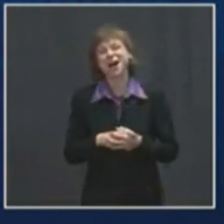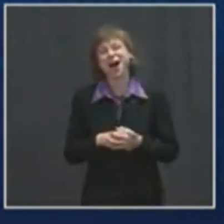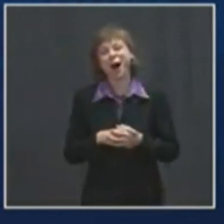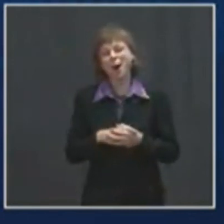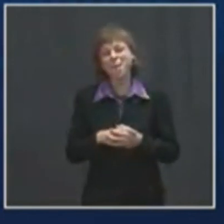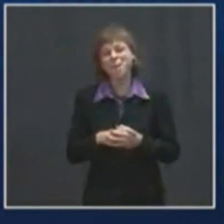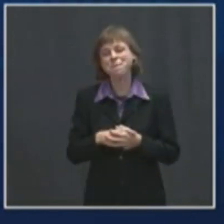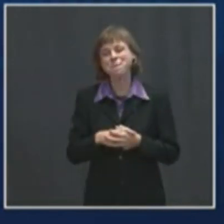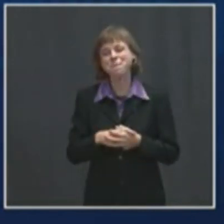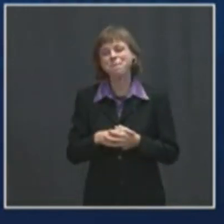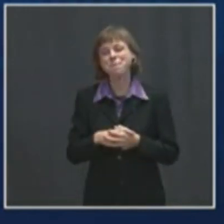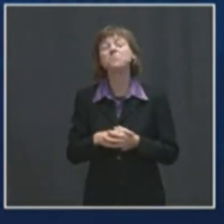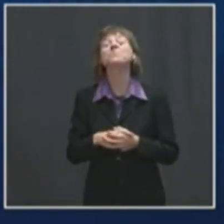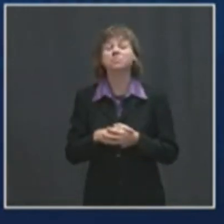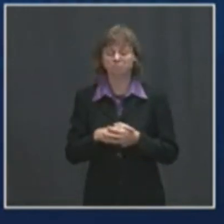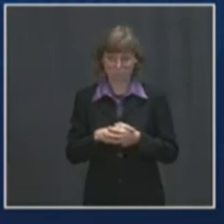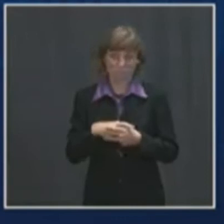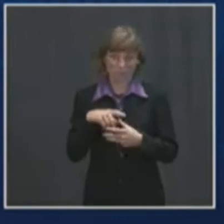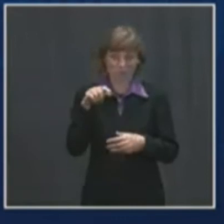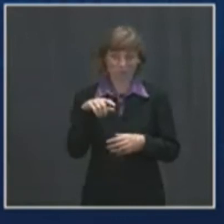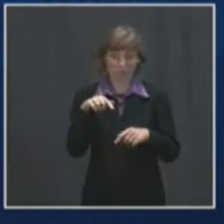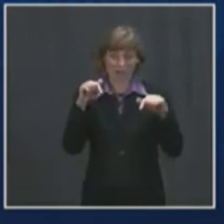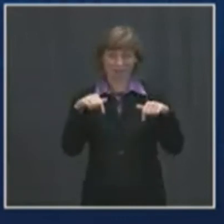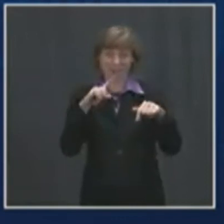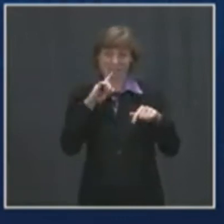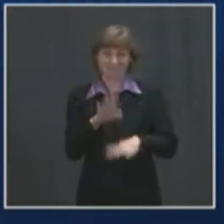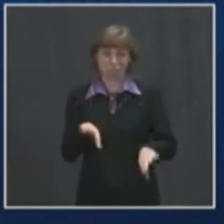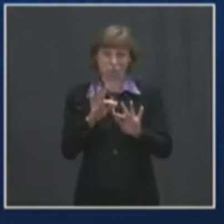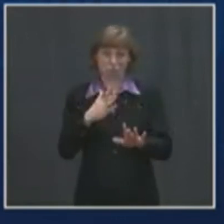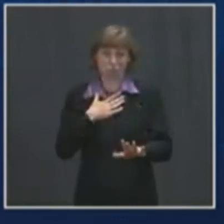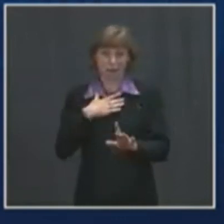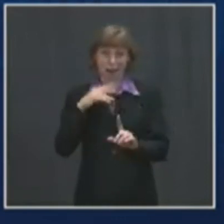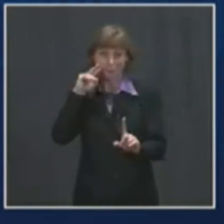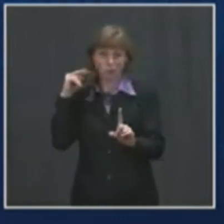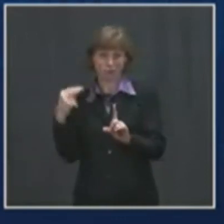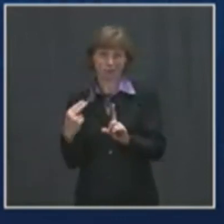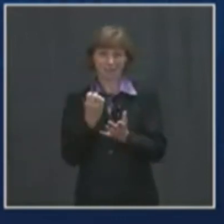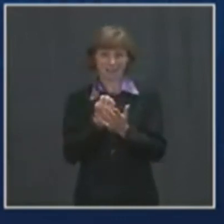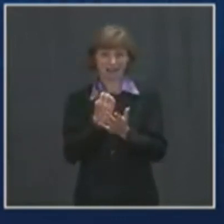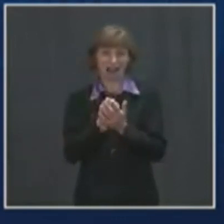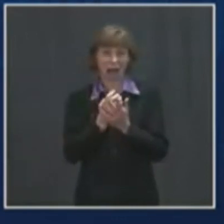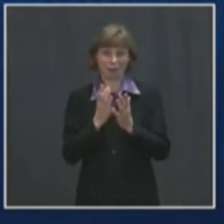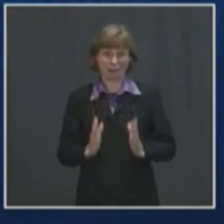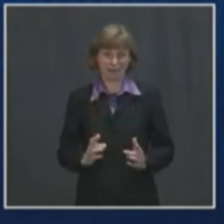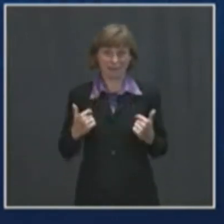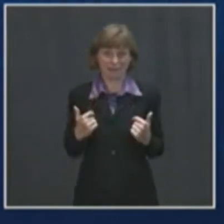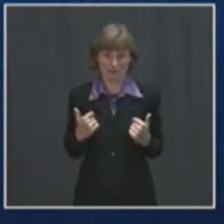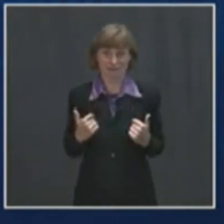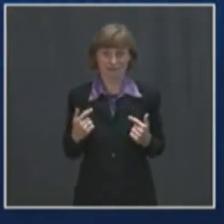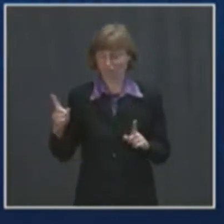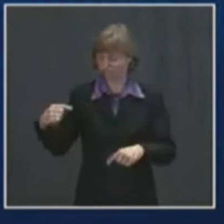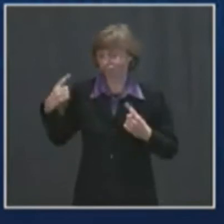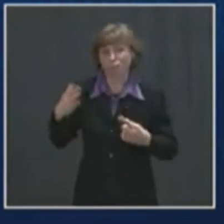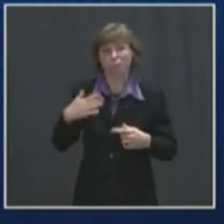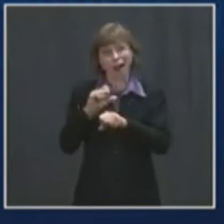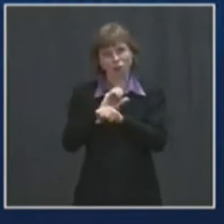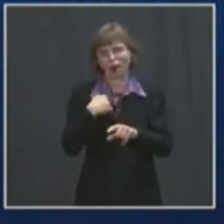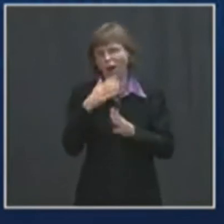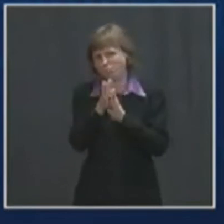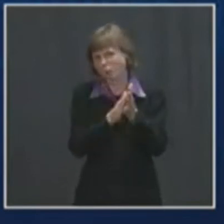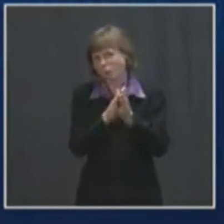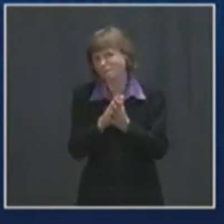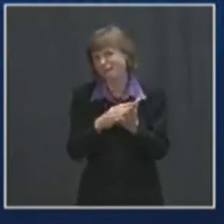this is key from my perspective as an economist who, throughout my career, has been motivated and concerned.